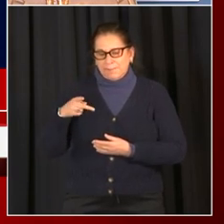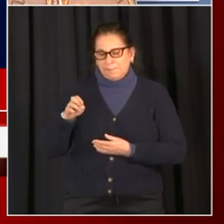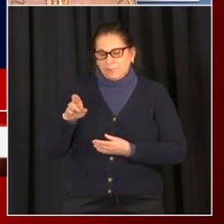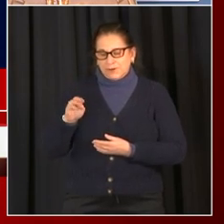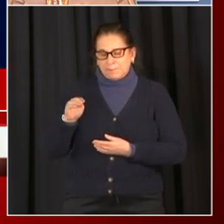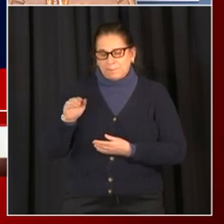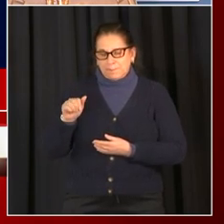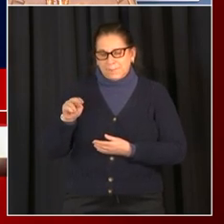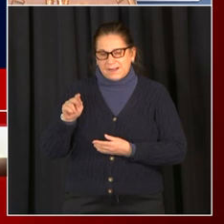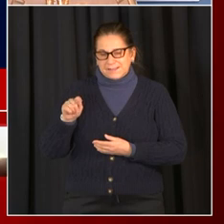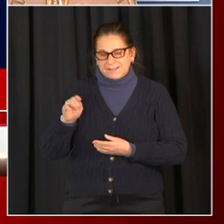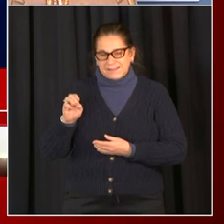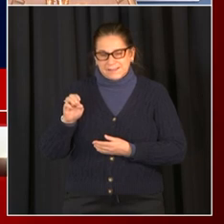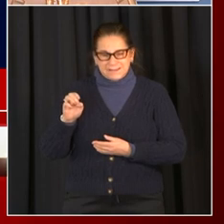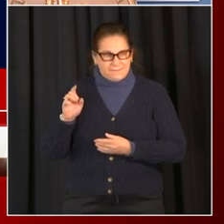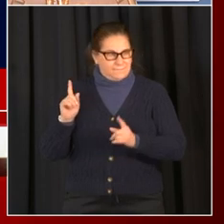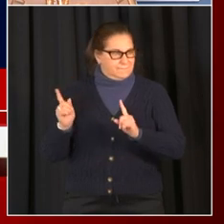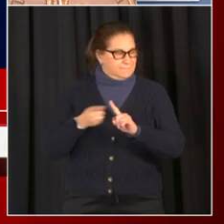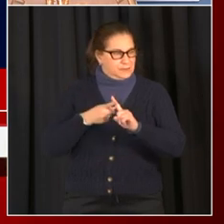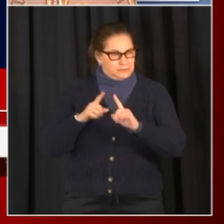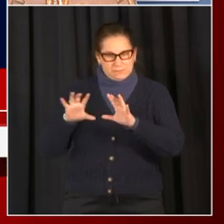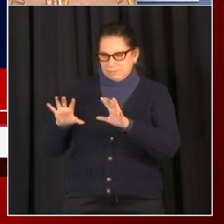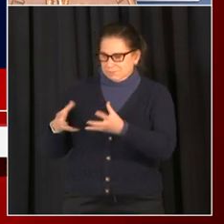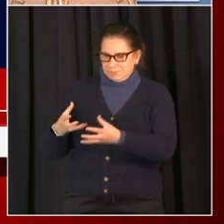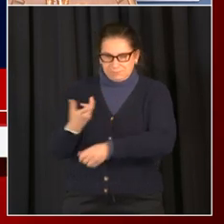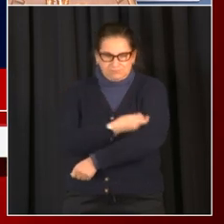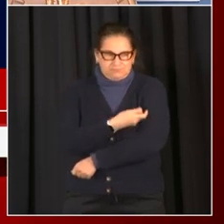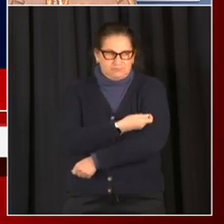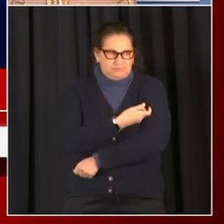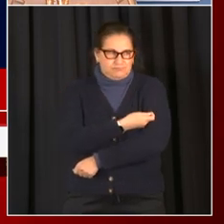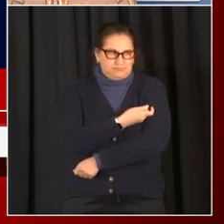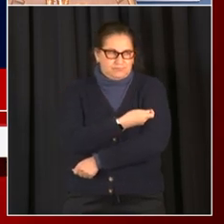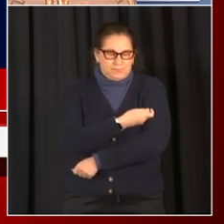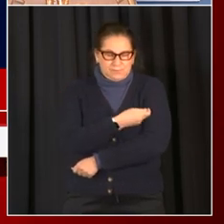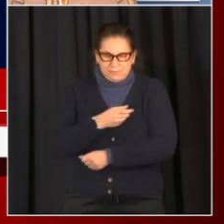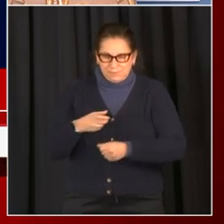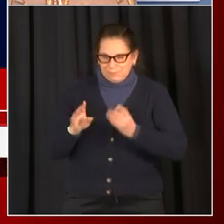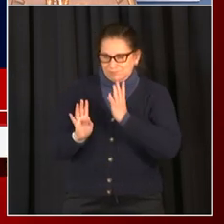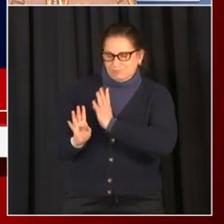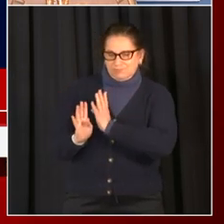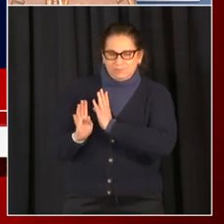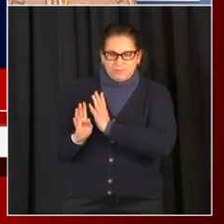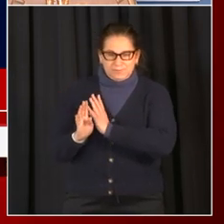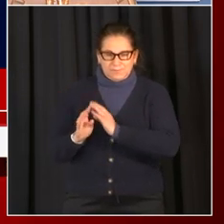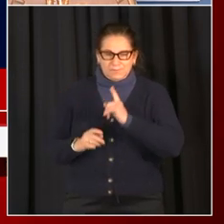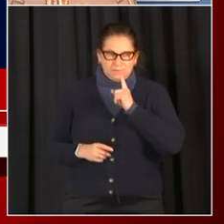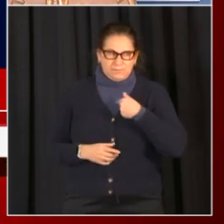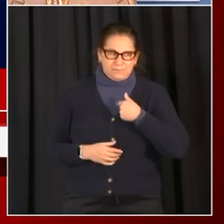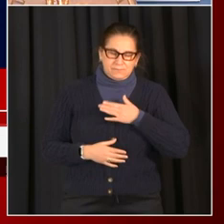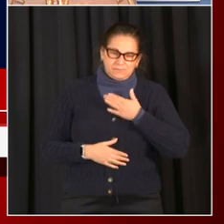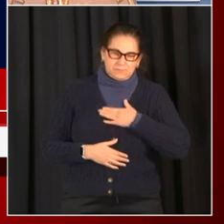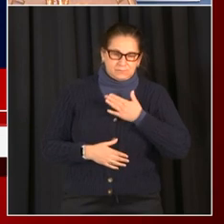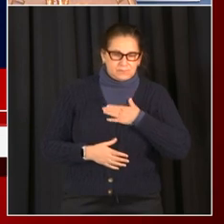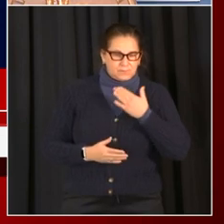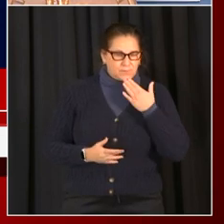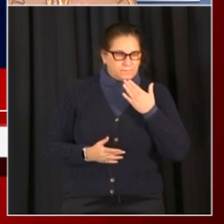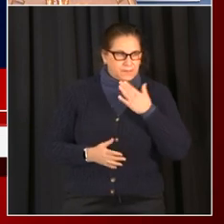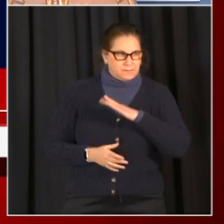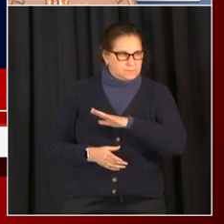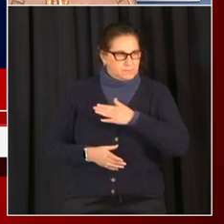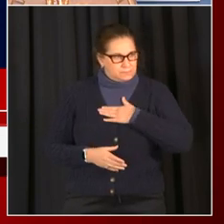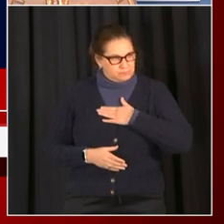one of the district's first vaccinator partners, and we are grateful for their